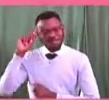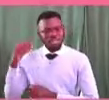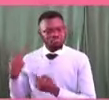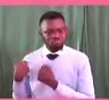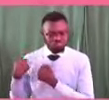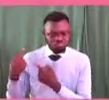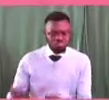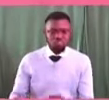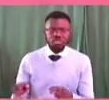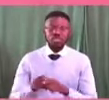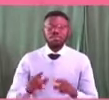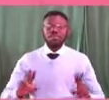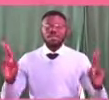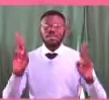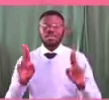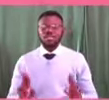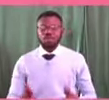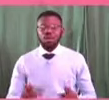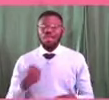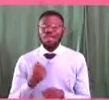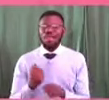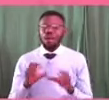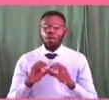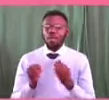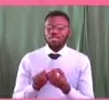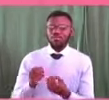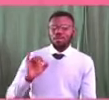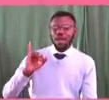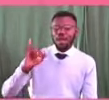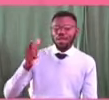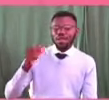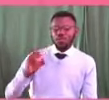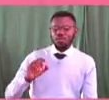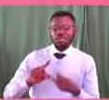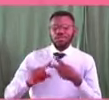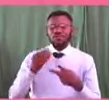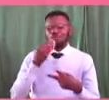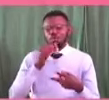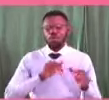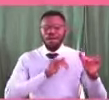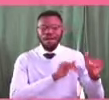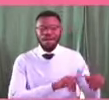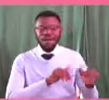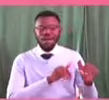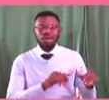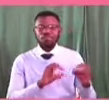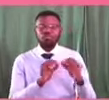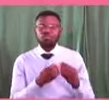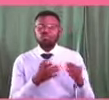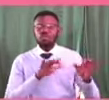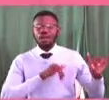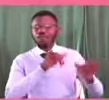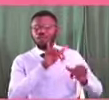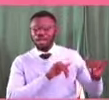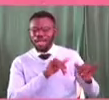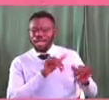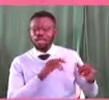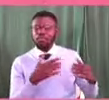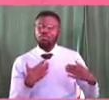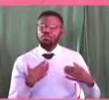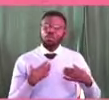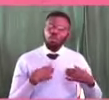the International Labour Organization, Food and Agriculture Organization, the Foreign and Commonwealth Development